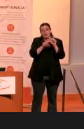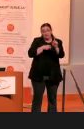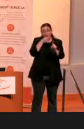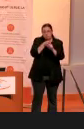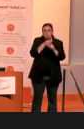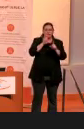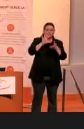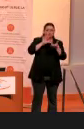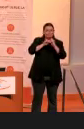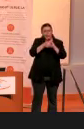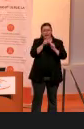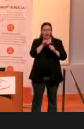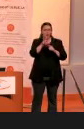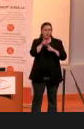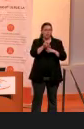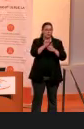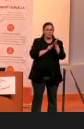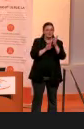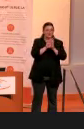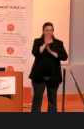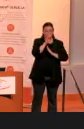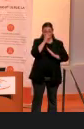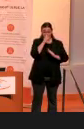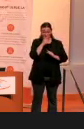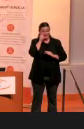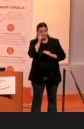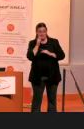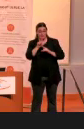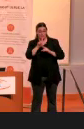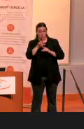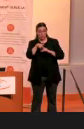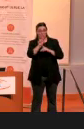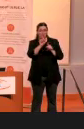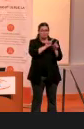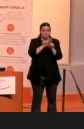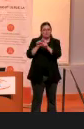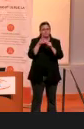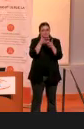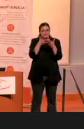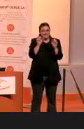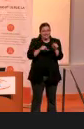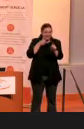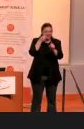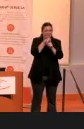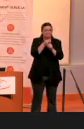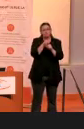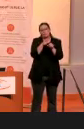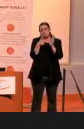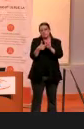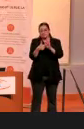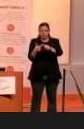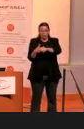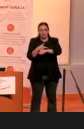number of factors that can trigger skin lupus, especially subacute cutaneous lupus, which